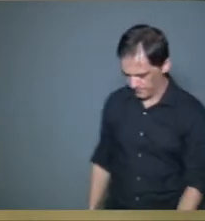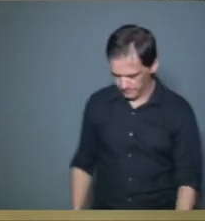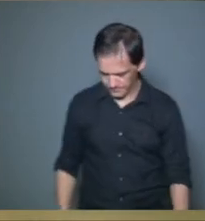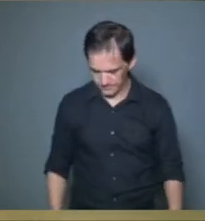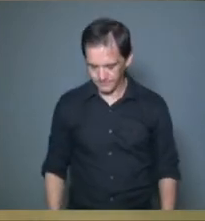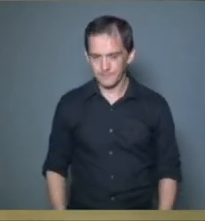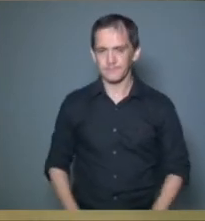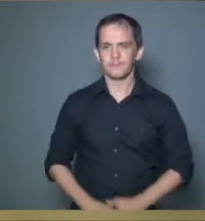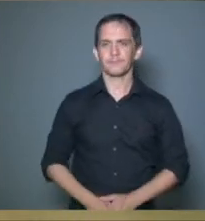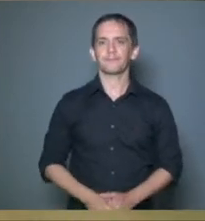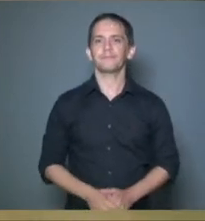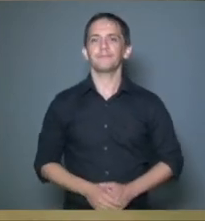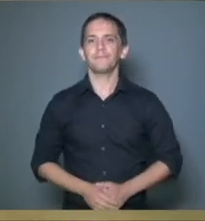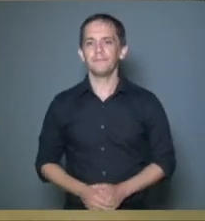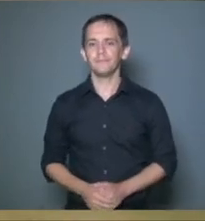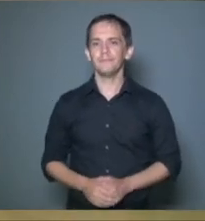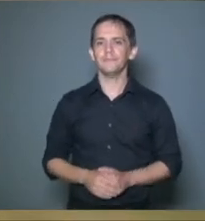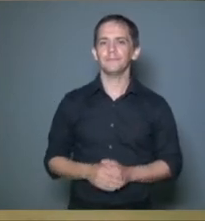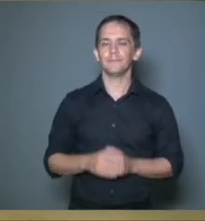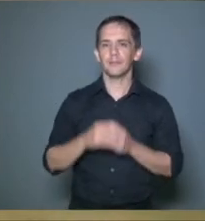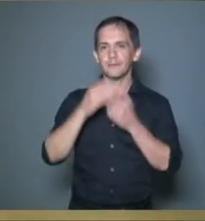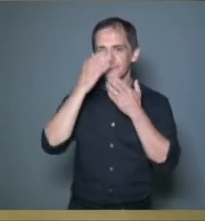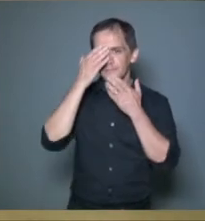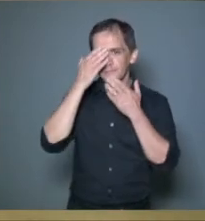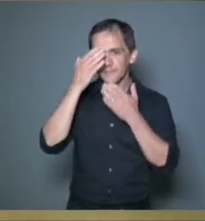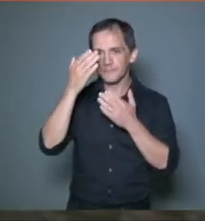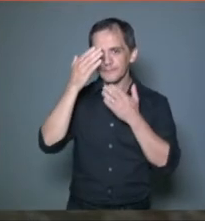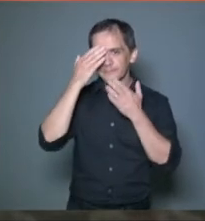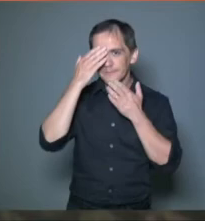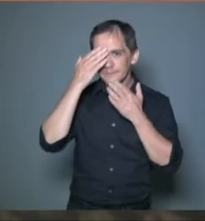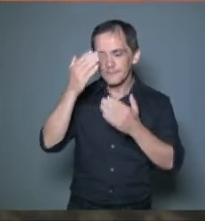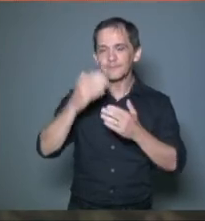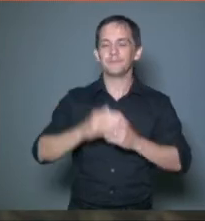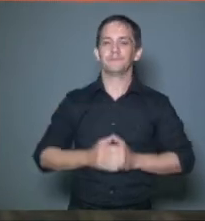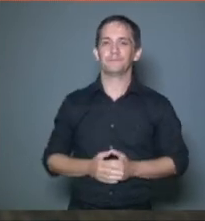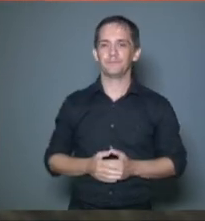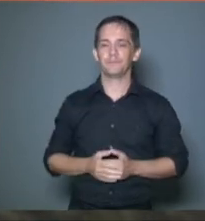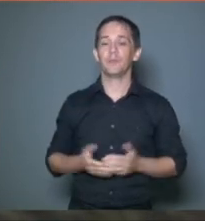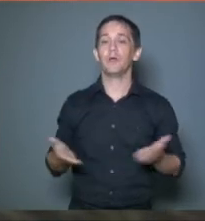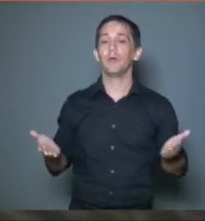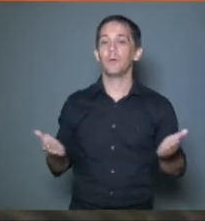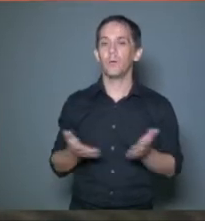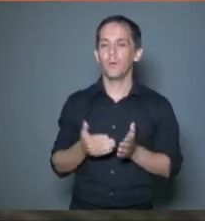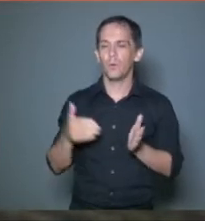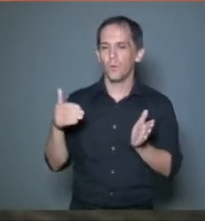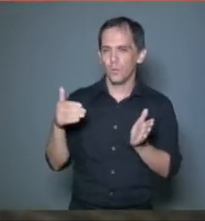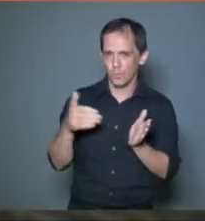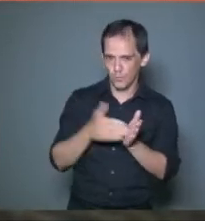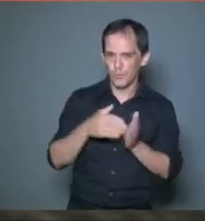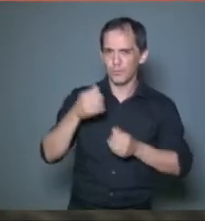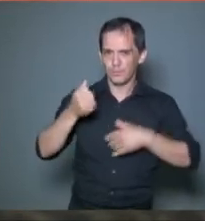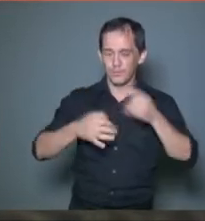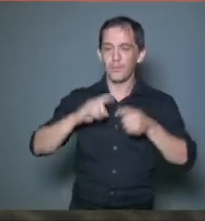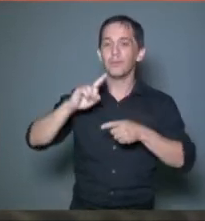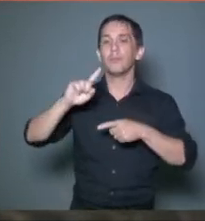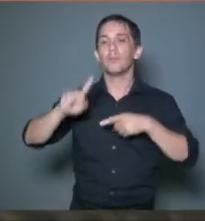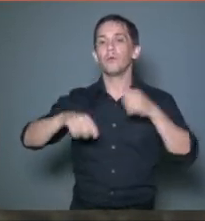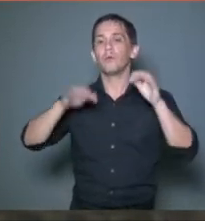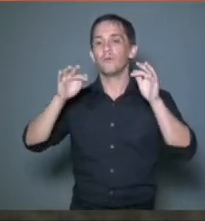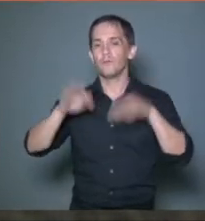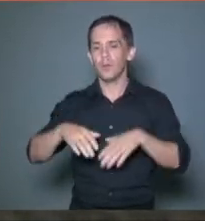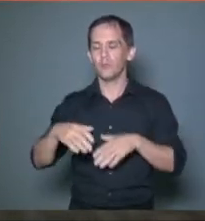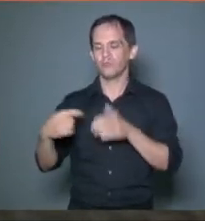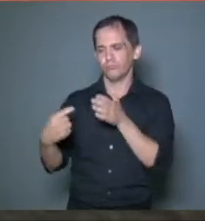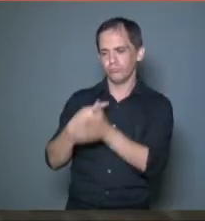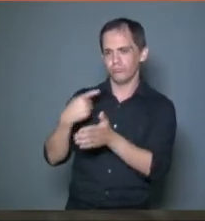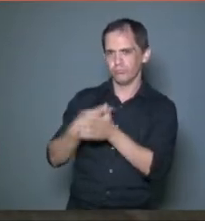Very nice, Ivo. Thank you so much. Thank you for the financial information. Let us go into our final round, and then we're